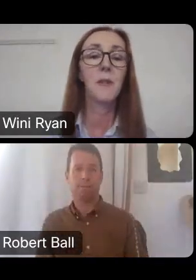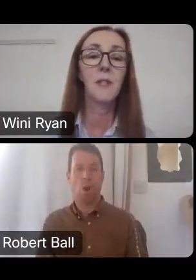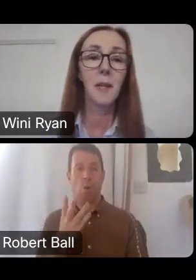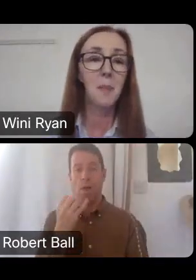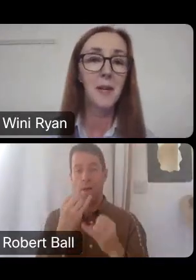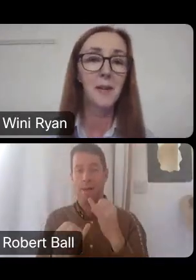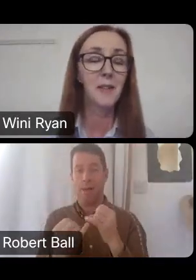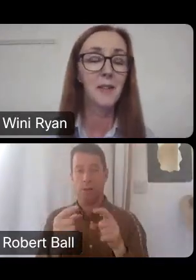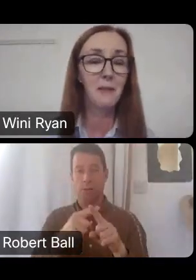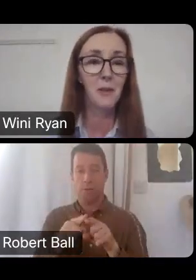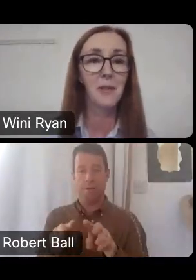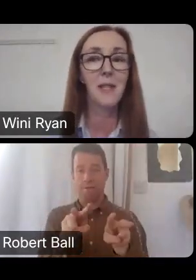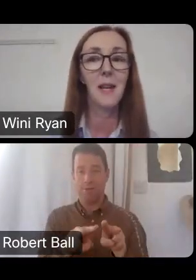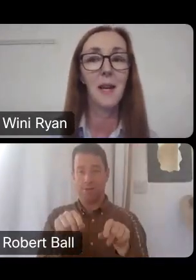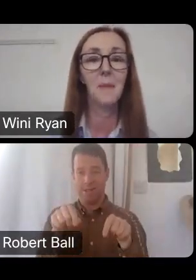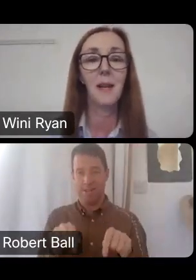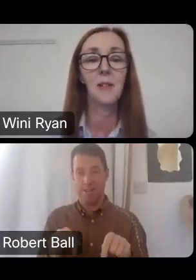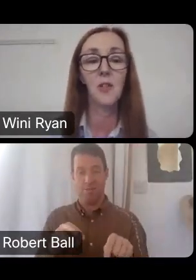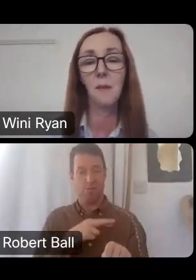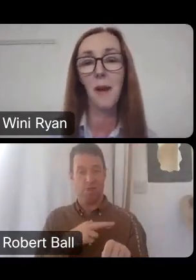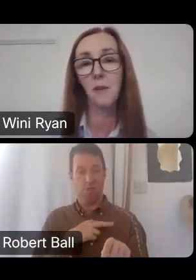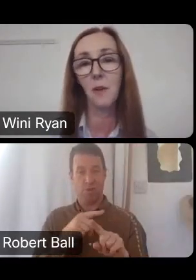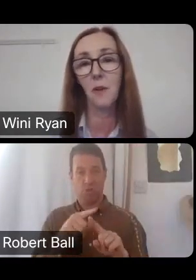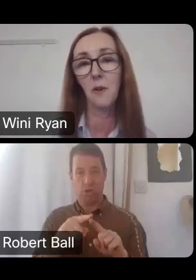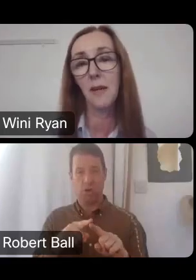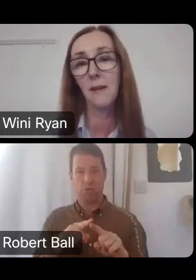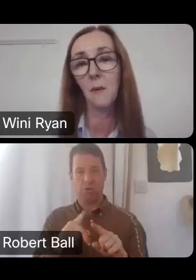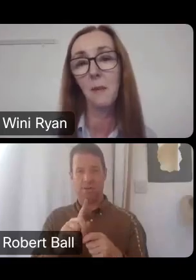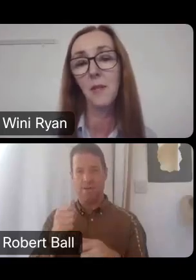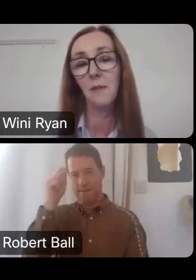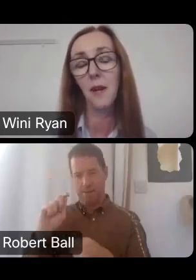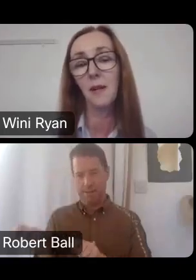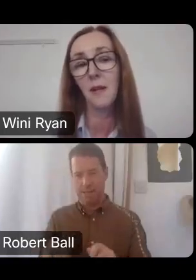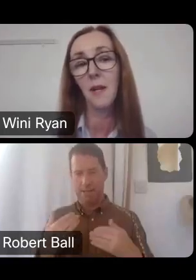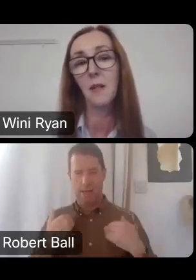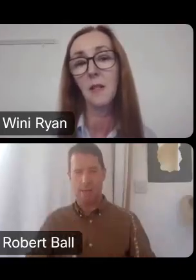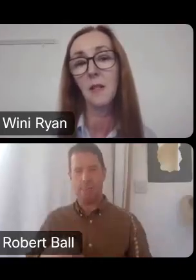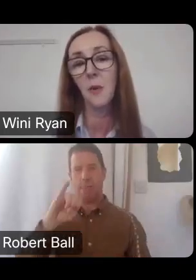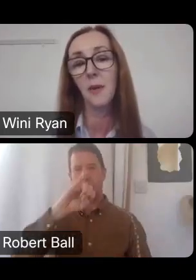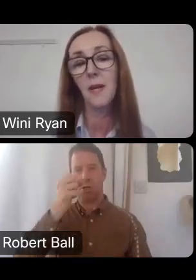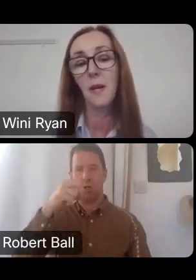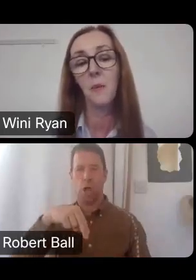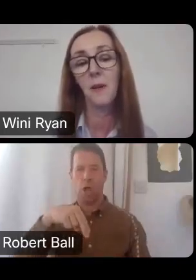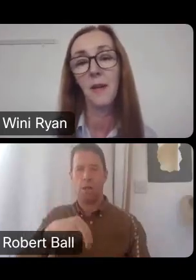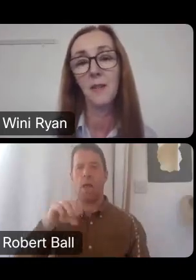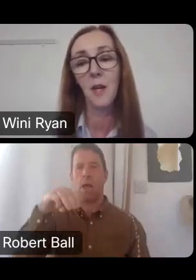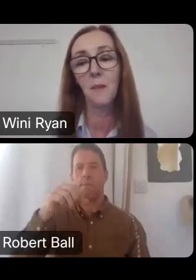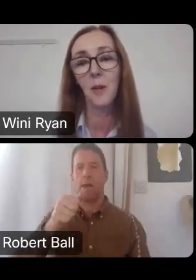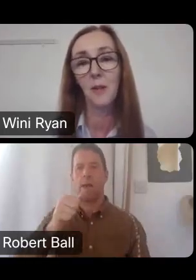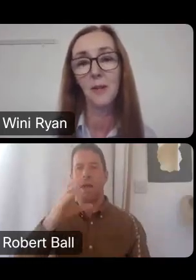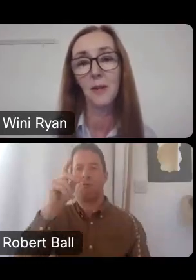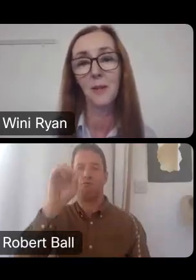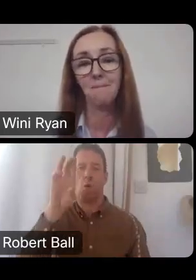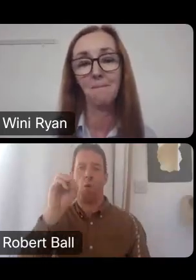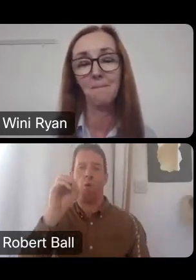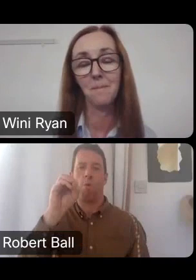short video clip here. It's very short, and it's John McEnroe in the Wimbledon final in 1981 with Tom